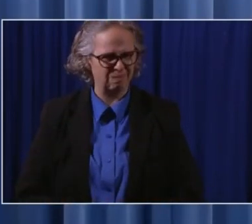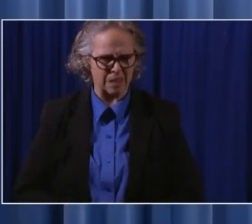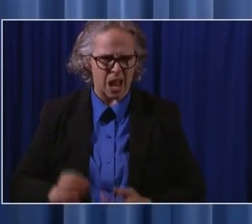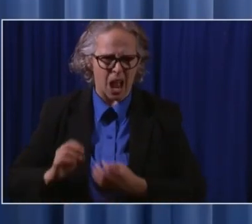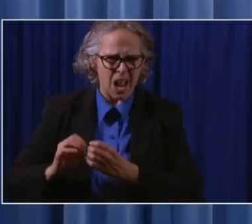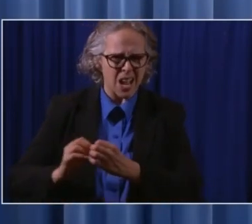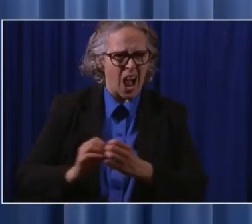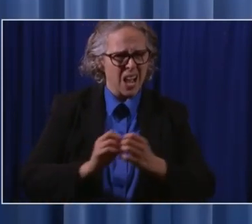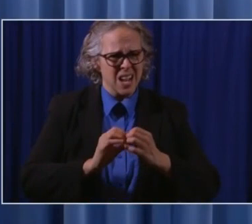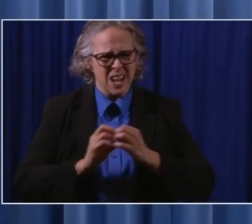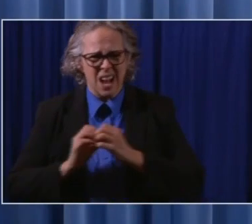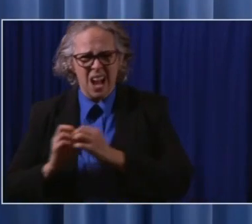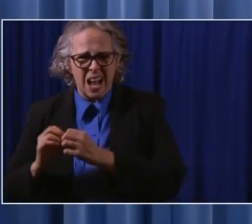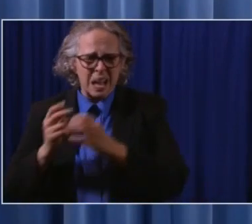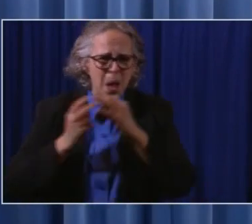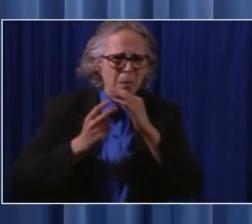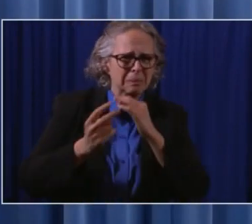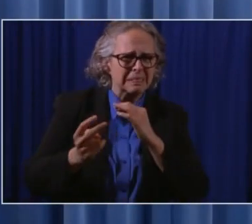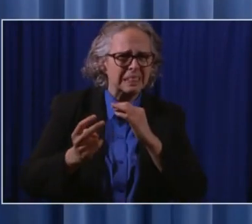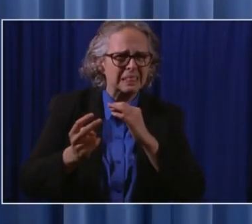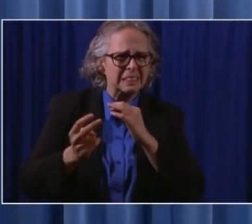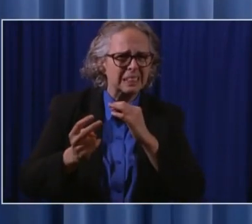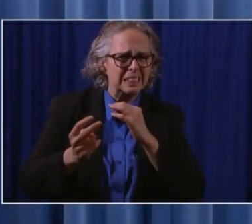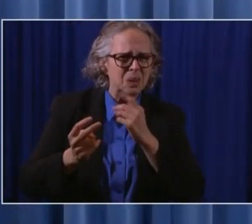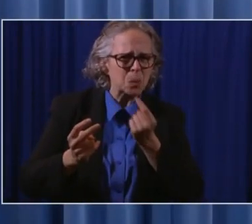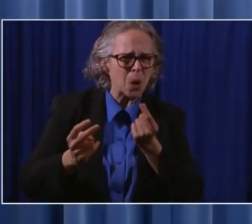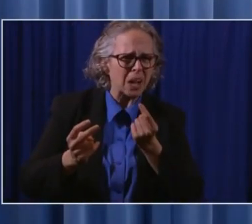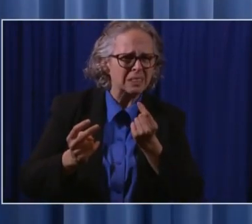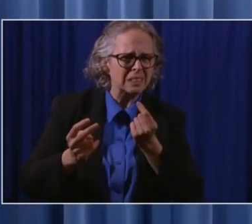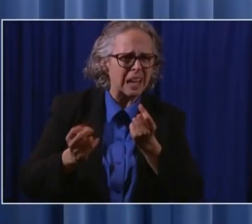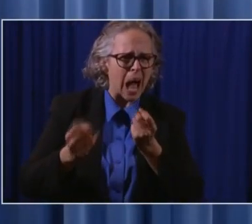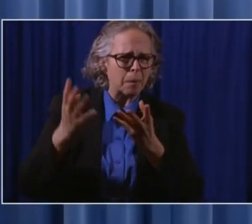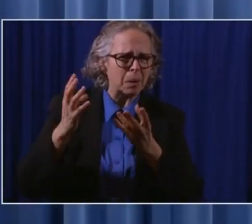in a month or 3 weeks when school starts back in.